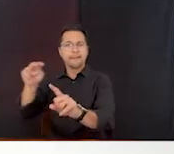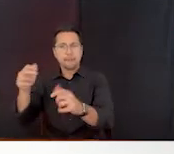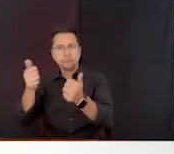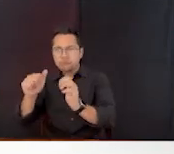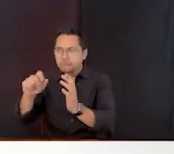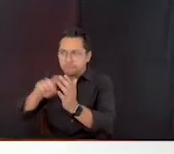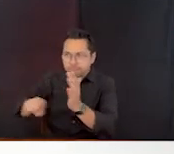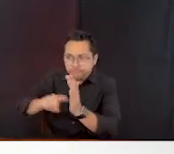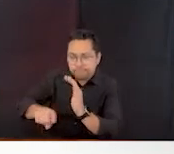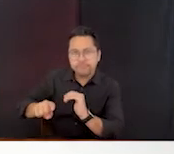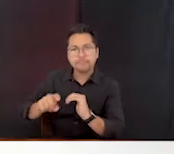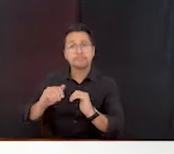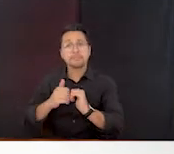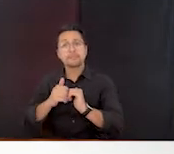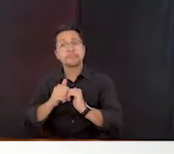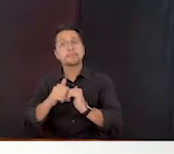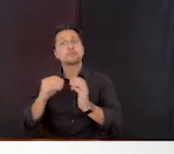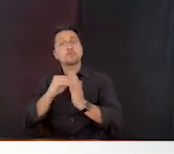no exception.